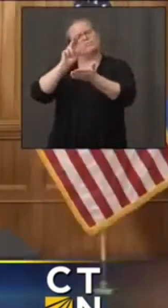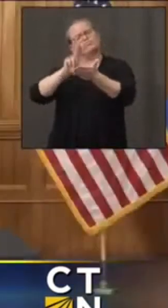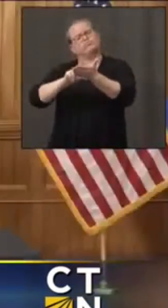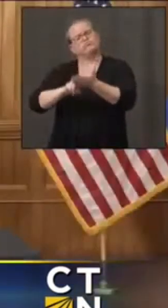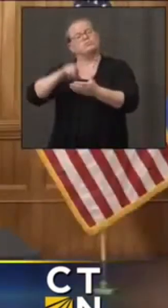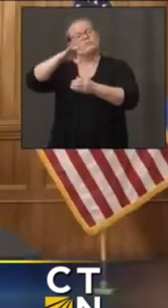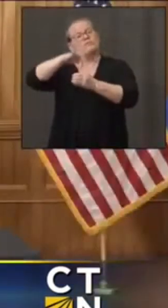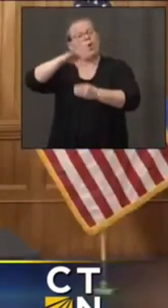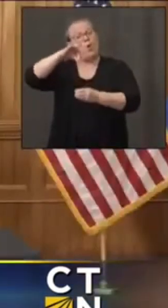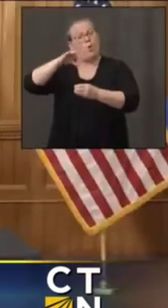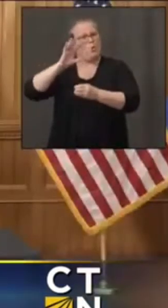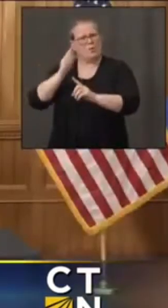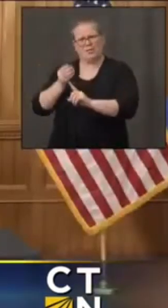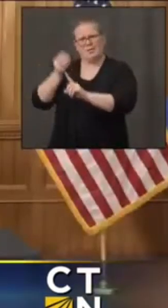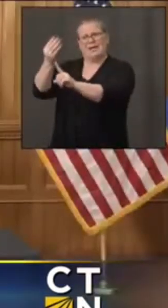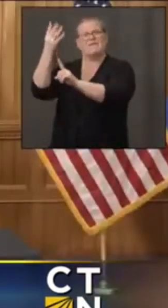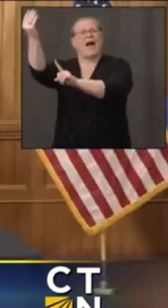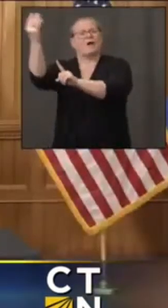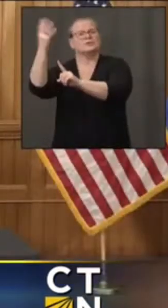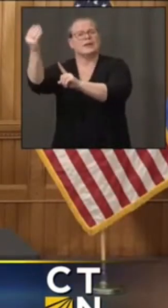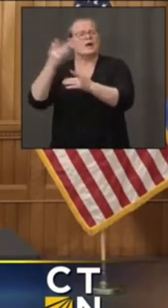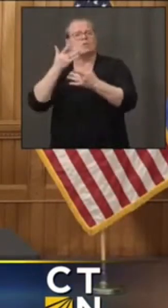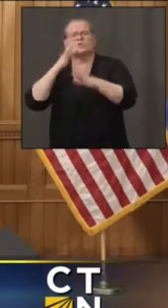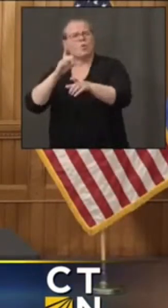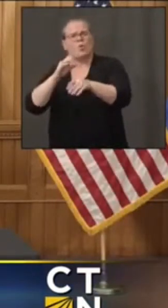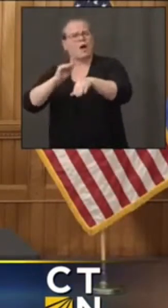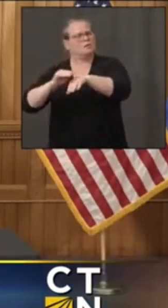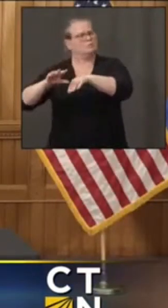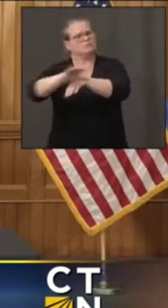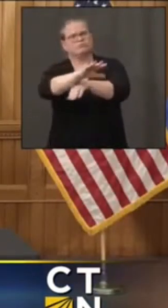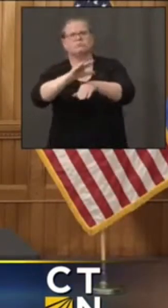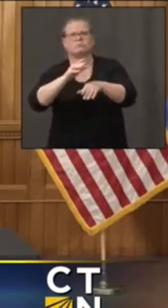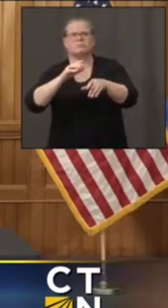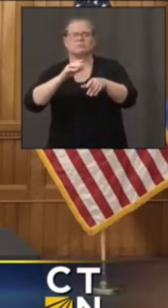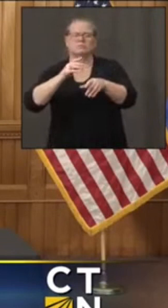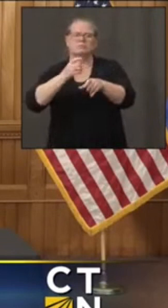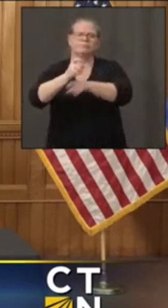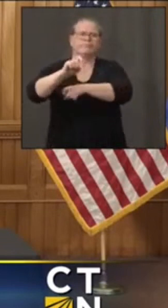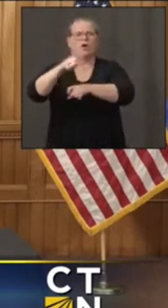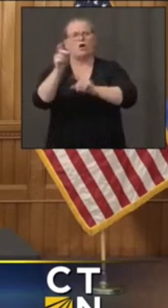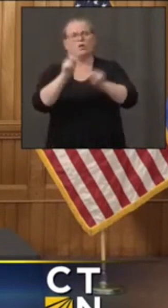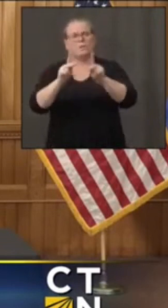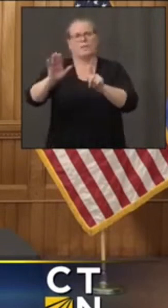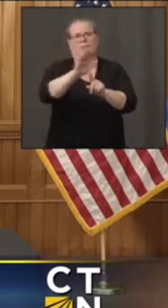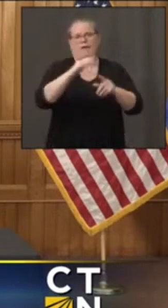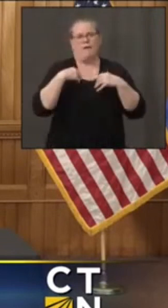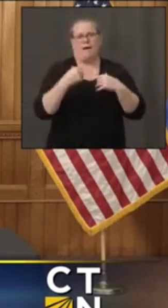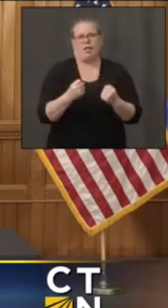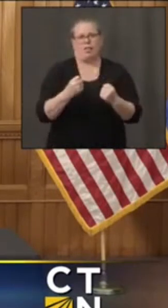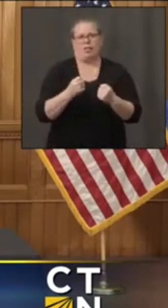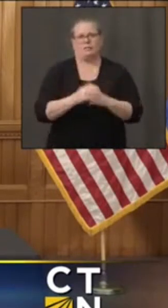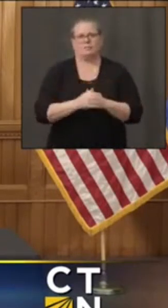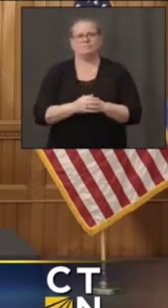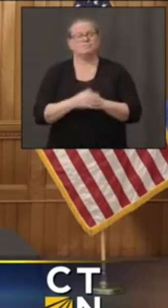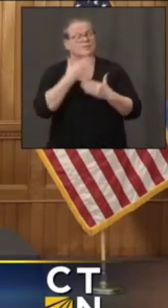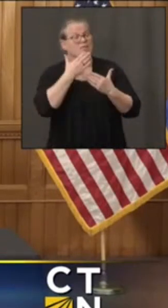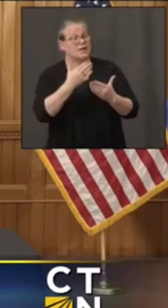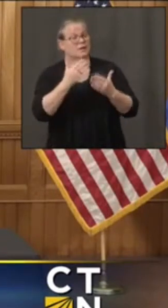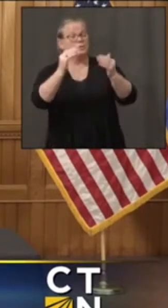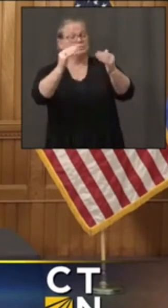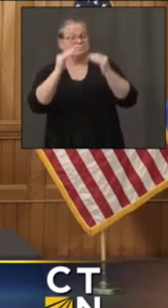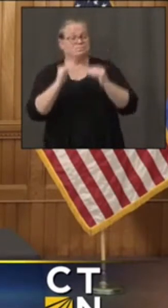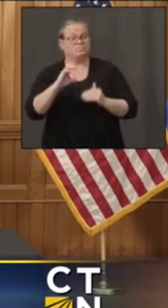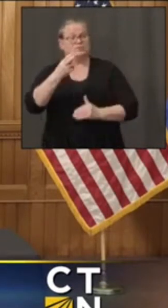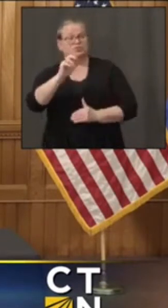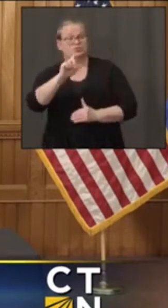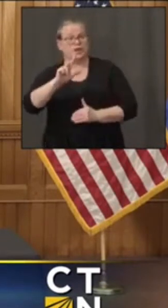Thank you. Channel 3 Eyewitness News. Yes, Governor, we're hearing that law enforcement